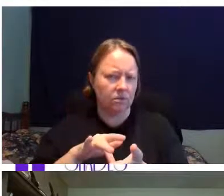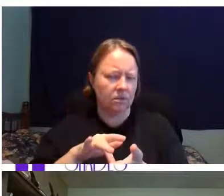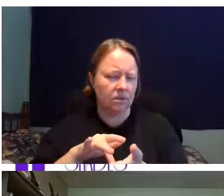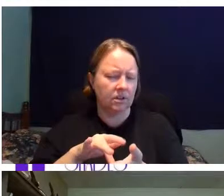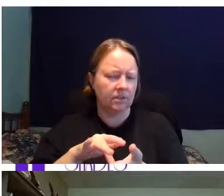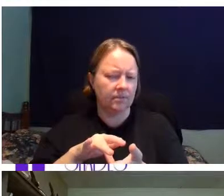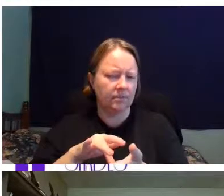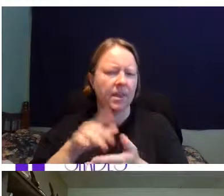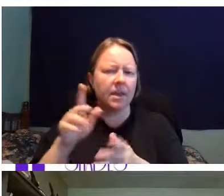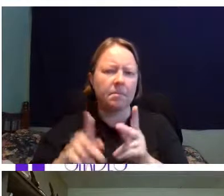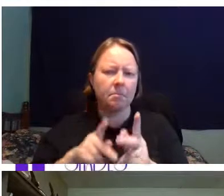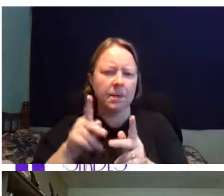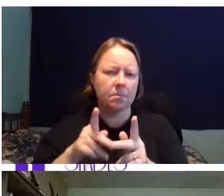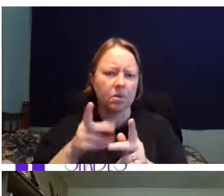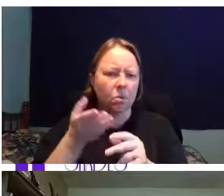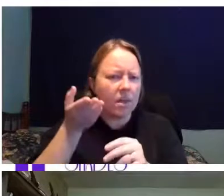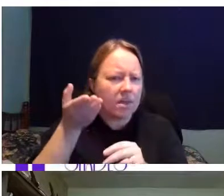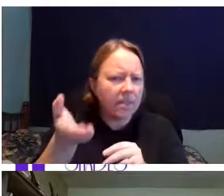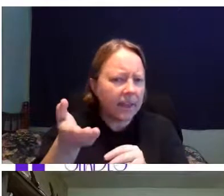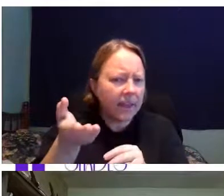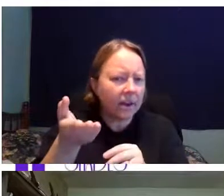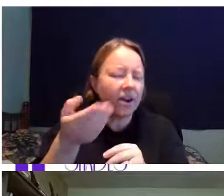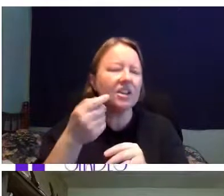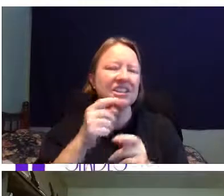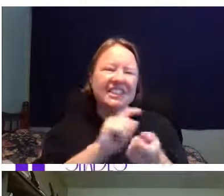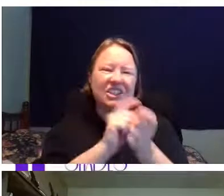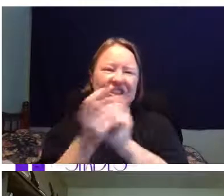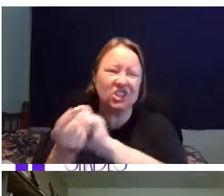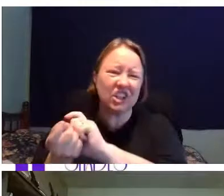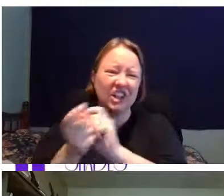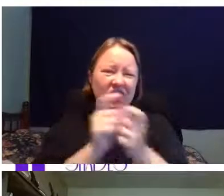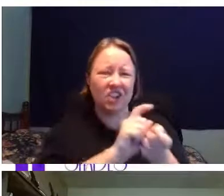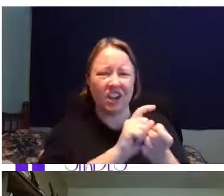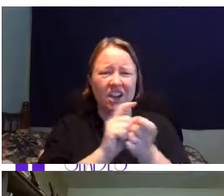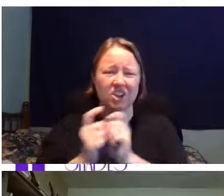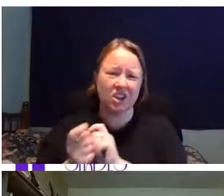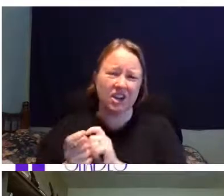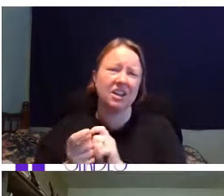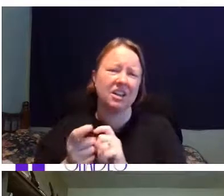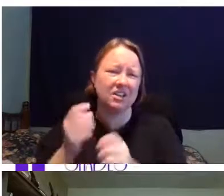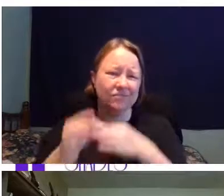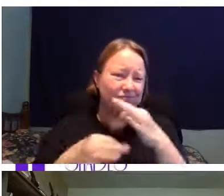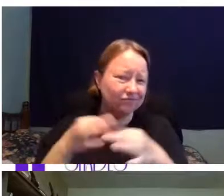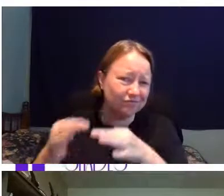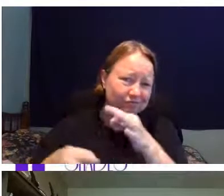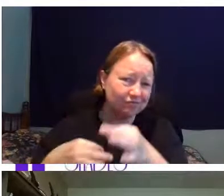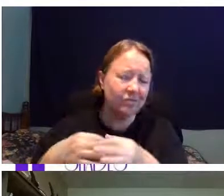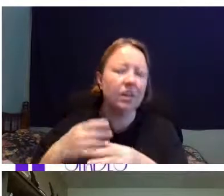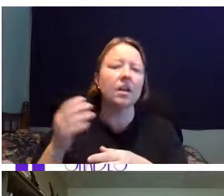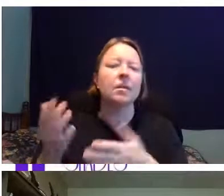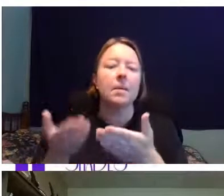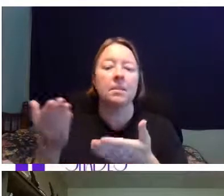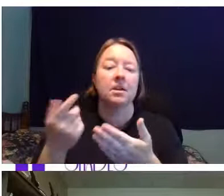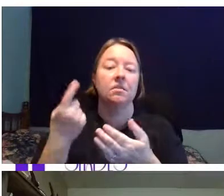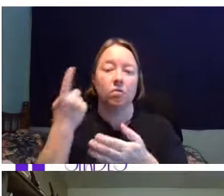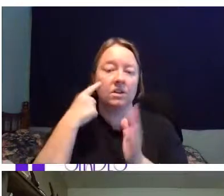tenant spaces always seem to change. You might have let's say, for instance, a coffee shop,